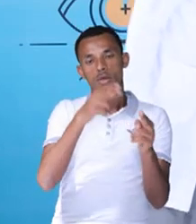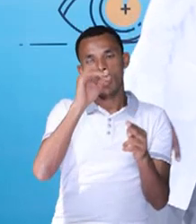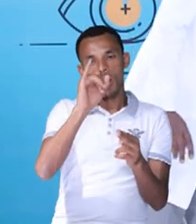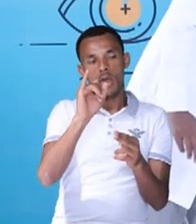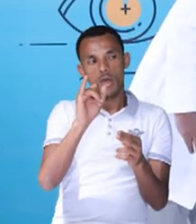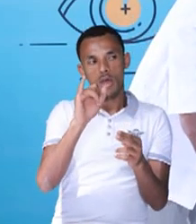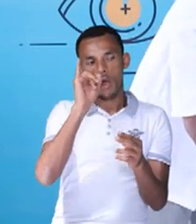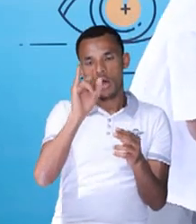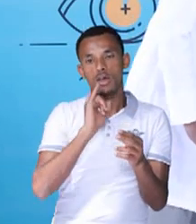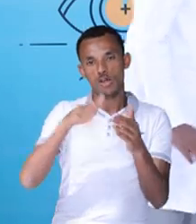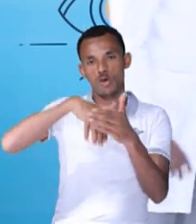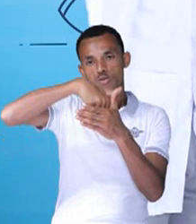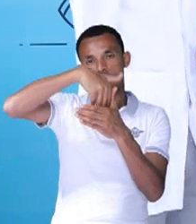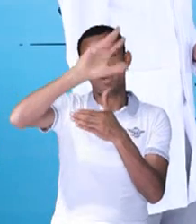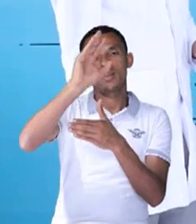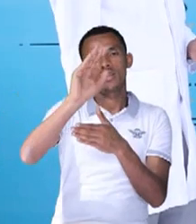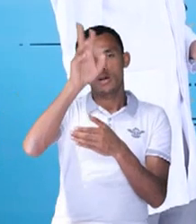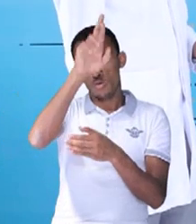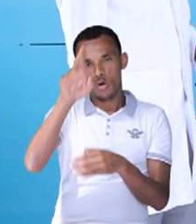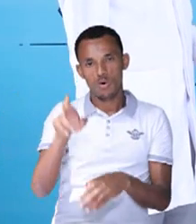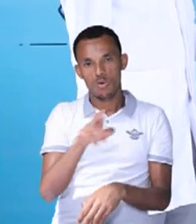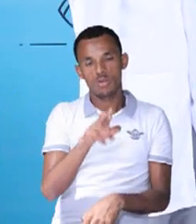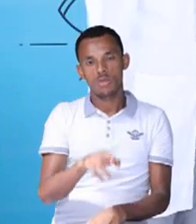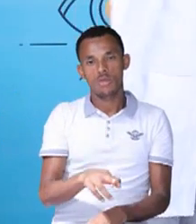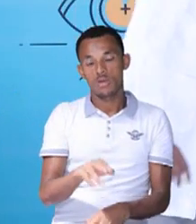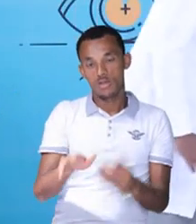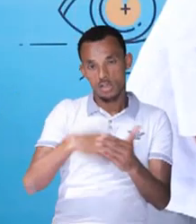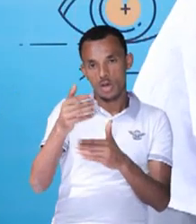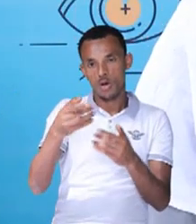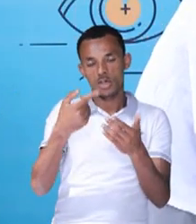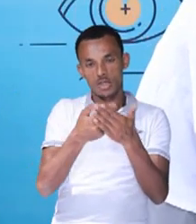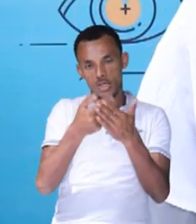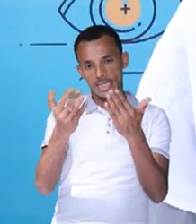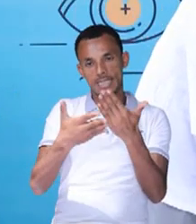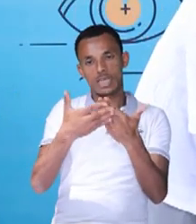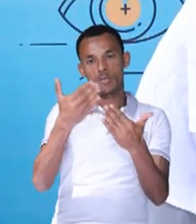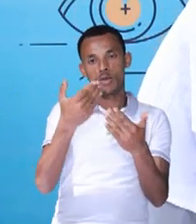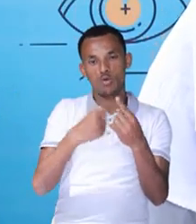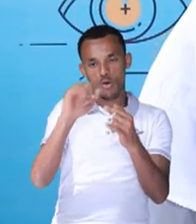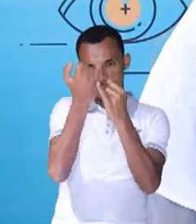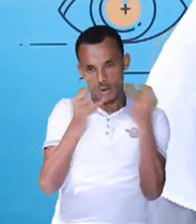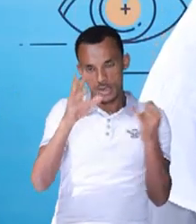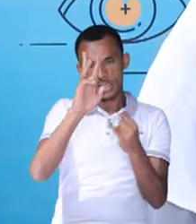Remember, I is outside the square root. Then when this one is simplified, 2 divided by 6, you have a